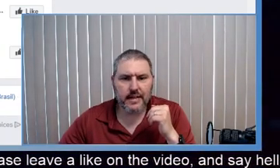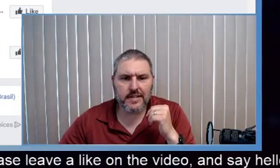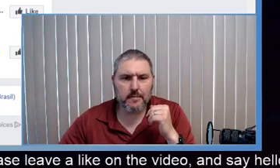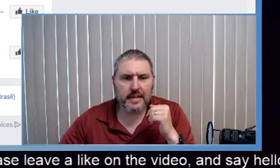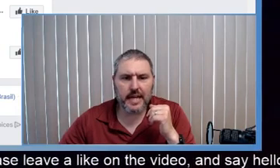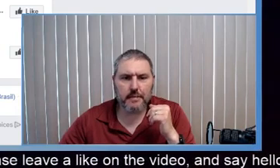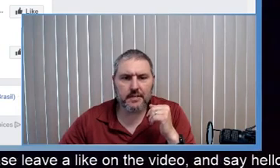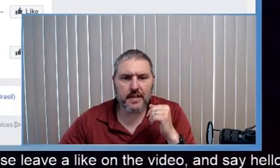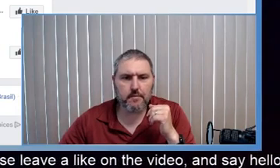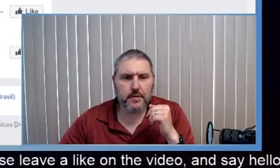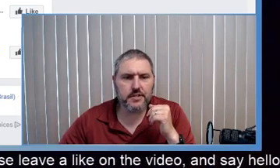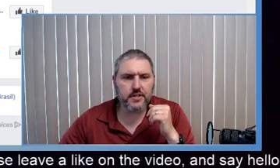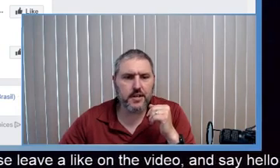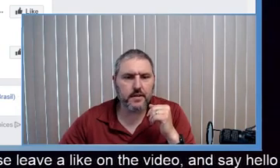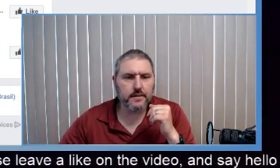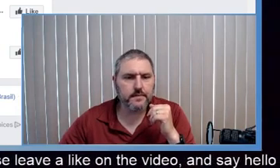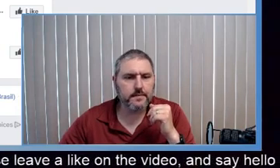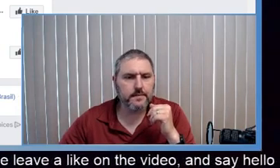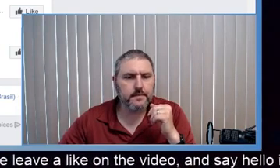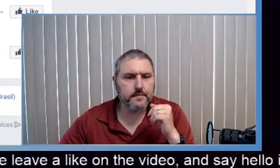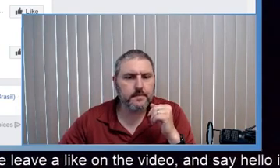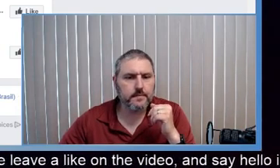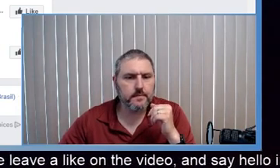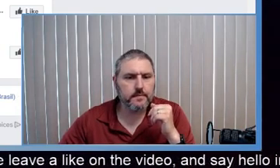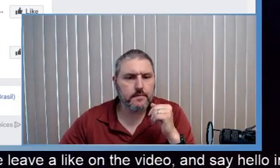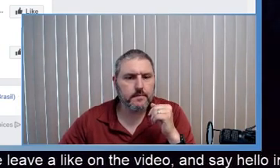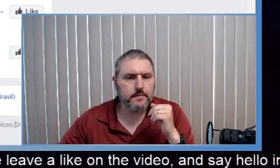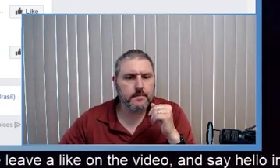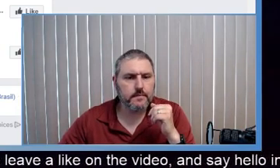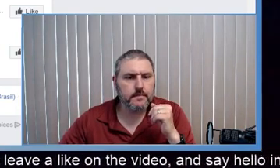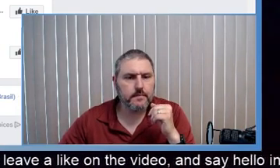This is downtown Minneapolis. I've preached here.